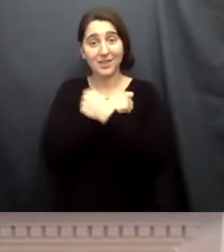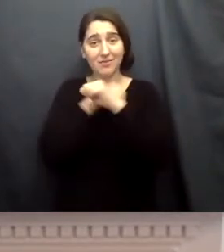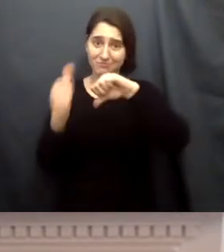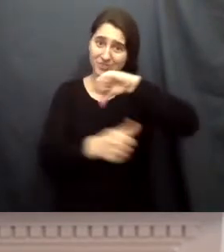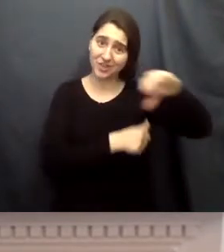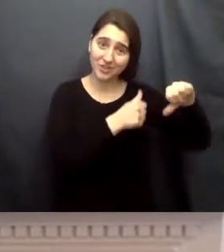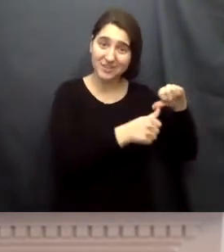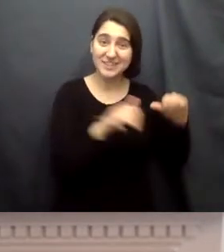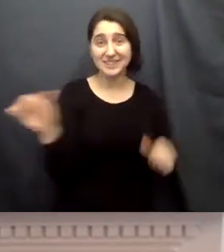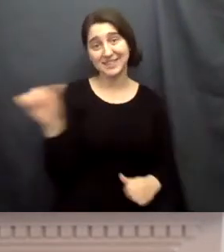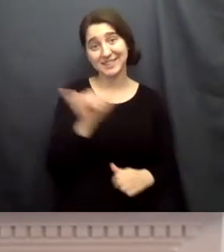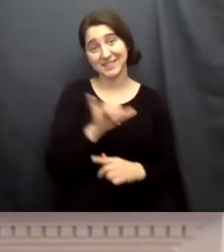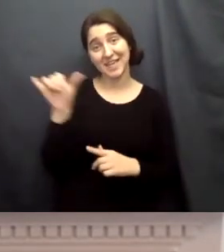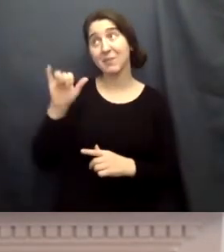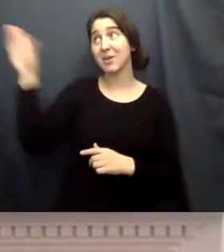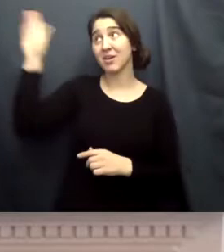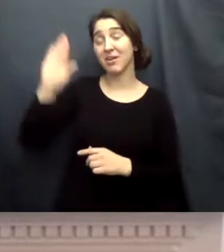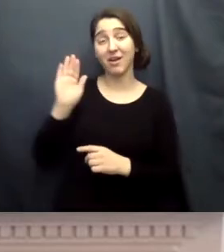return.